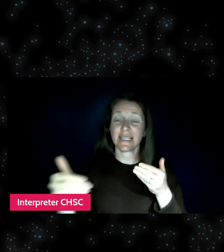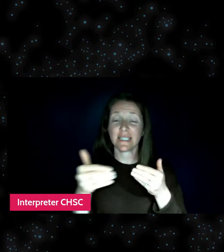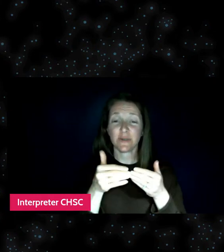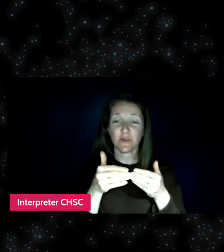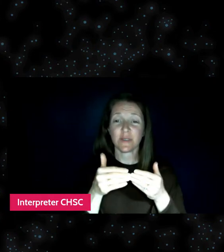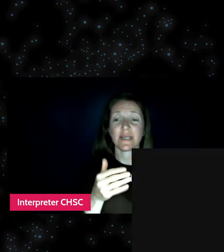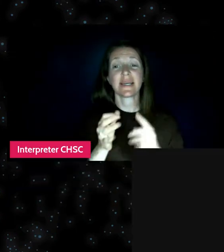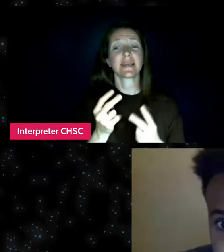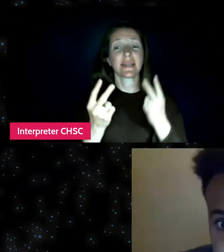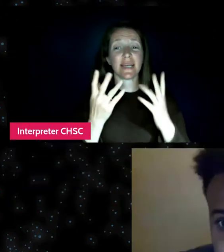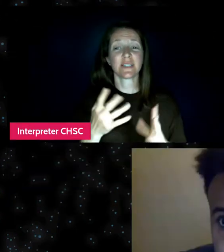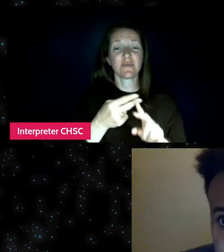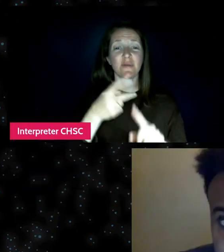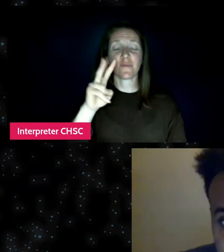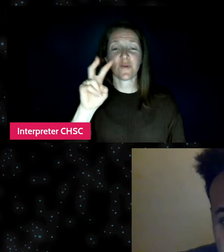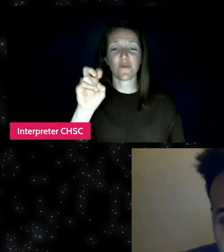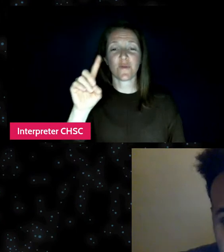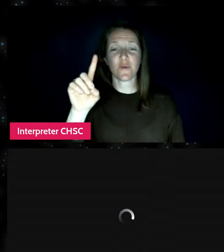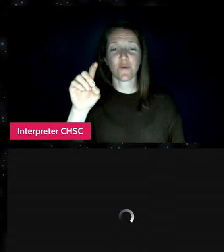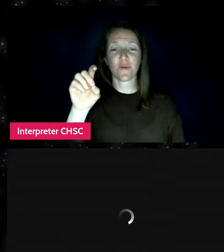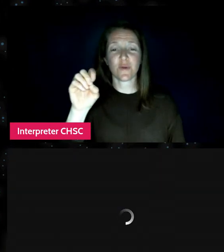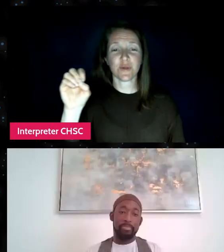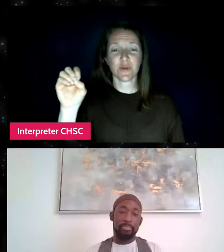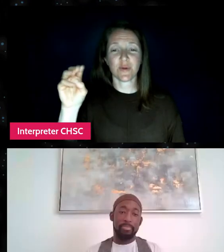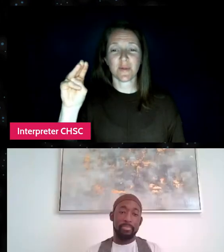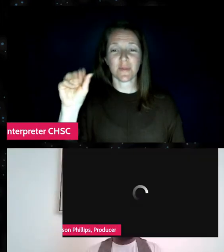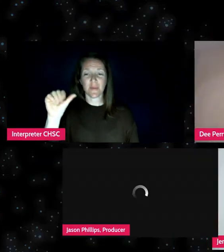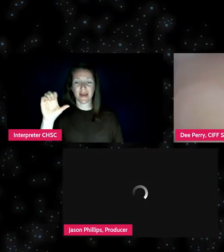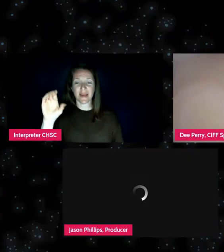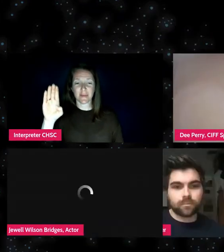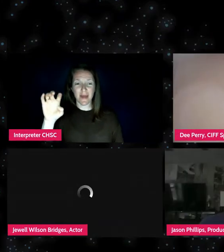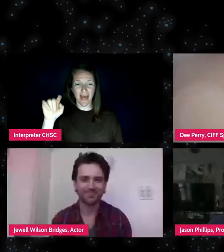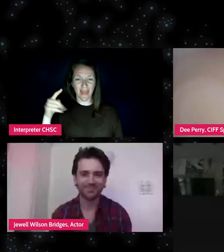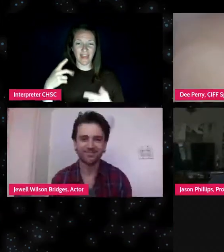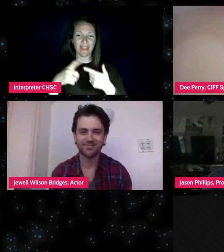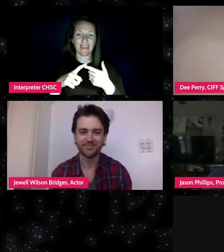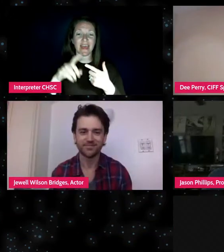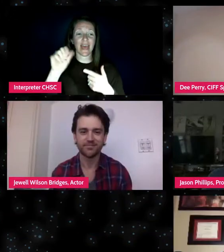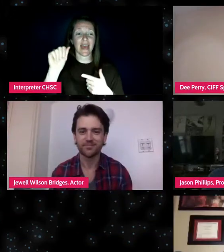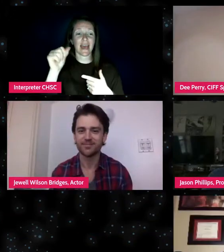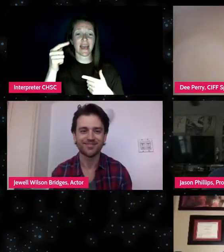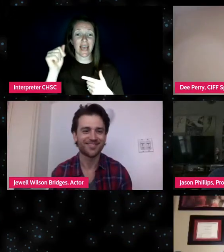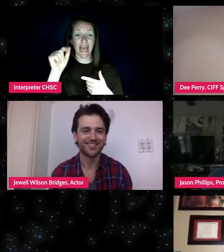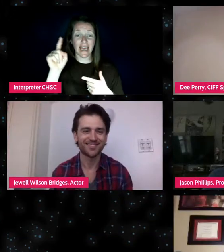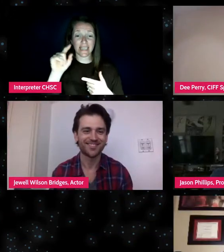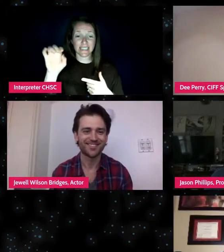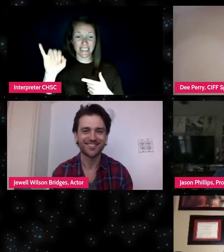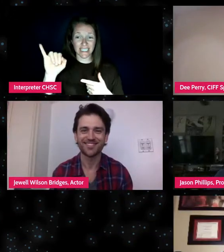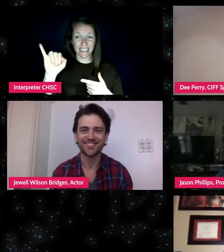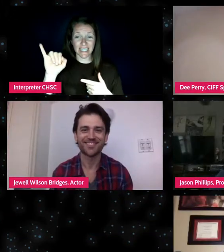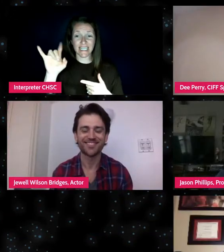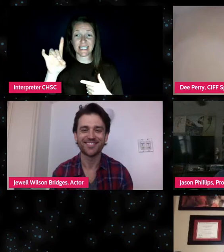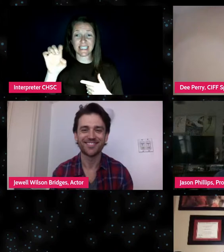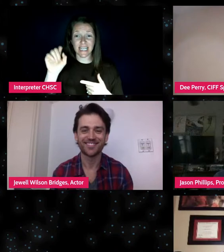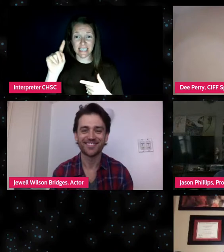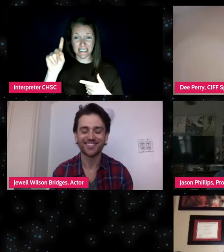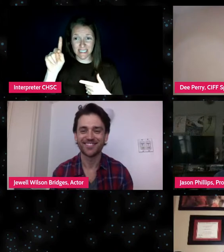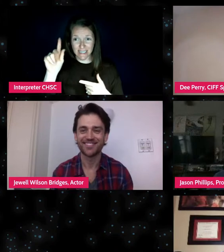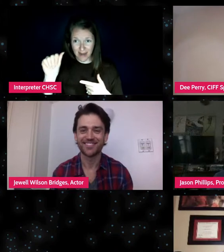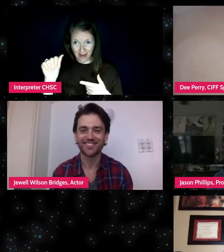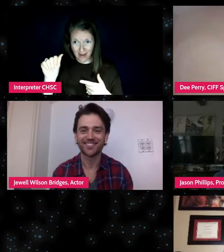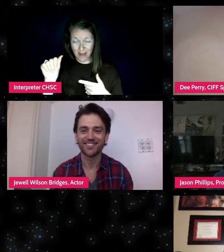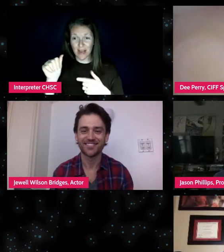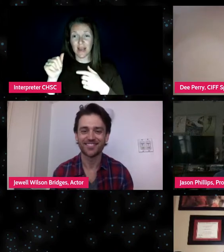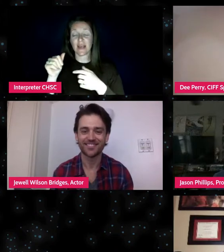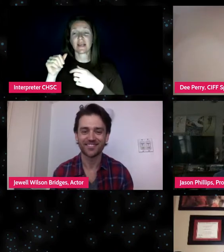MACBETH. With us are Agazi Desta, co-director and co-writer of the film,